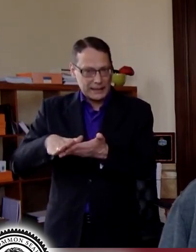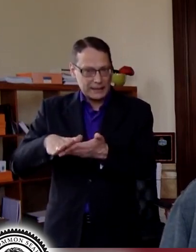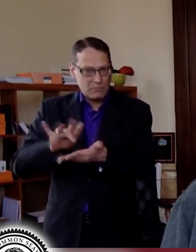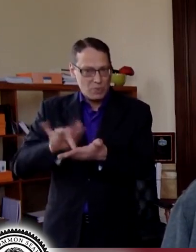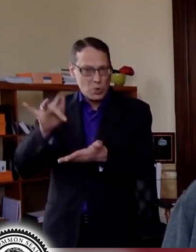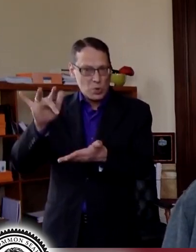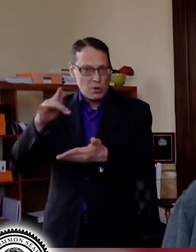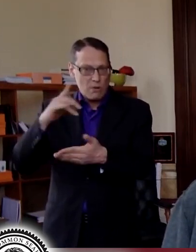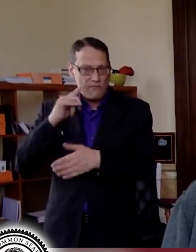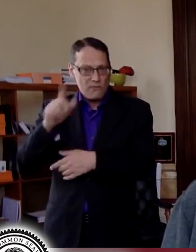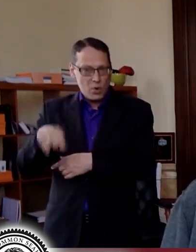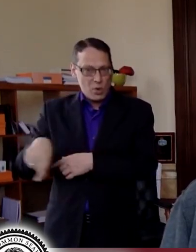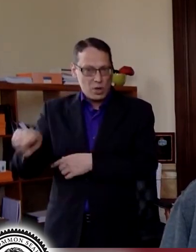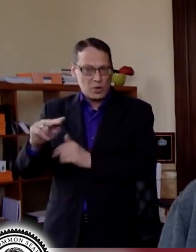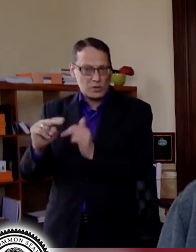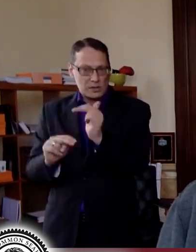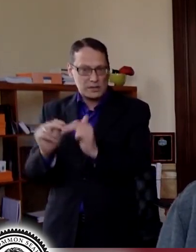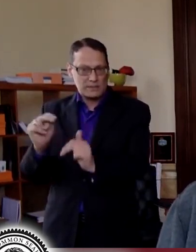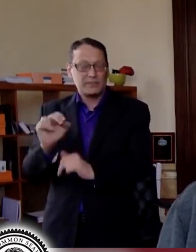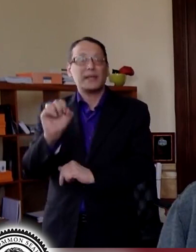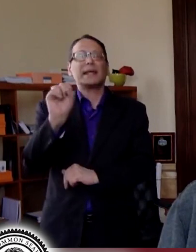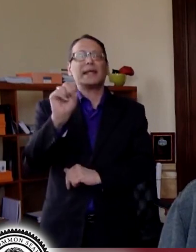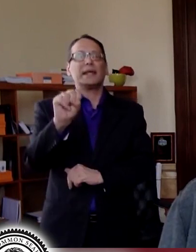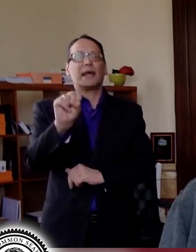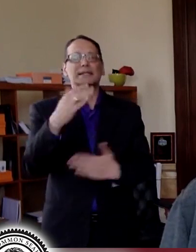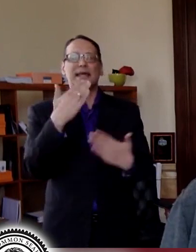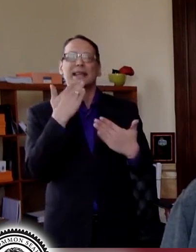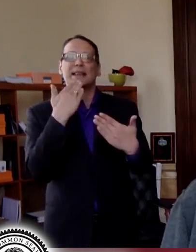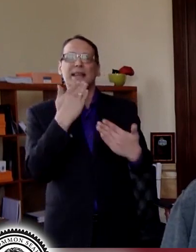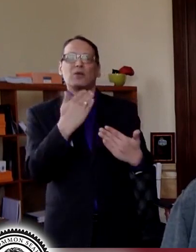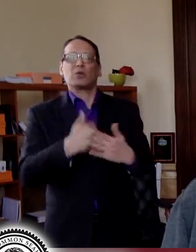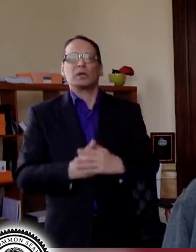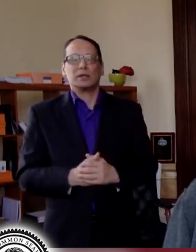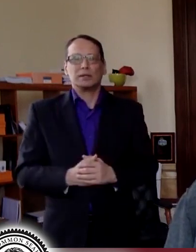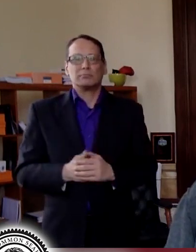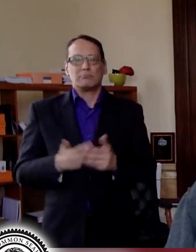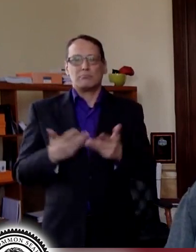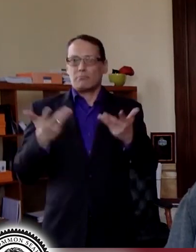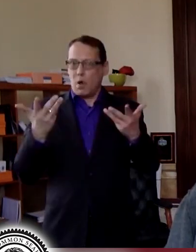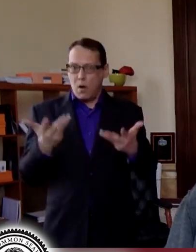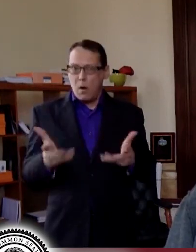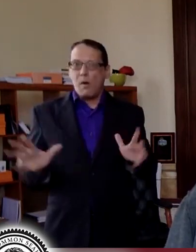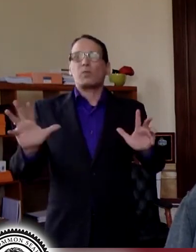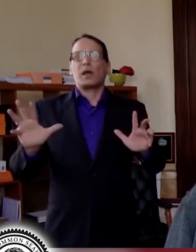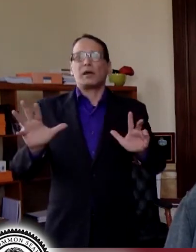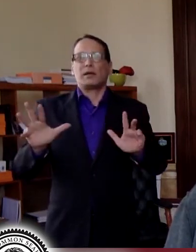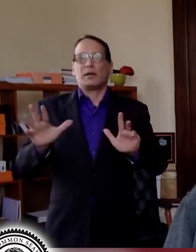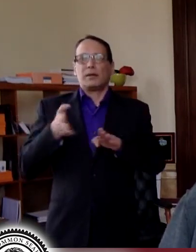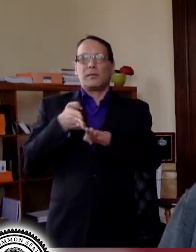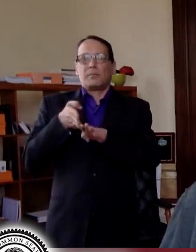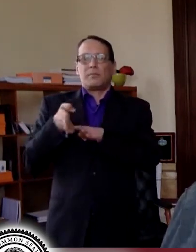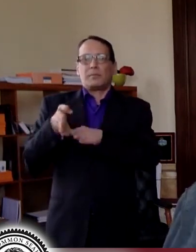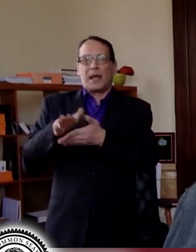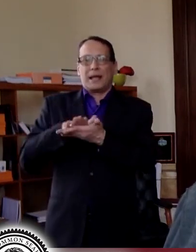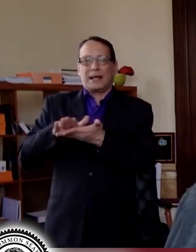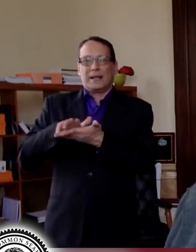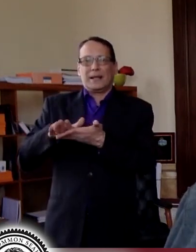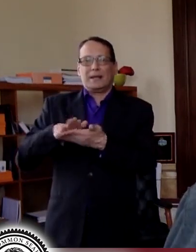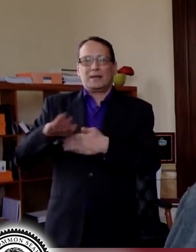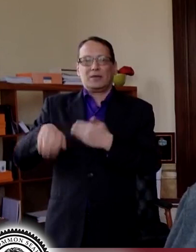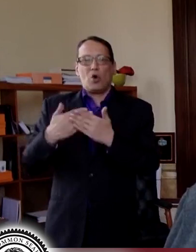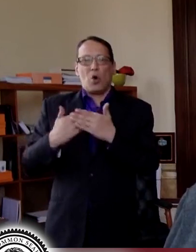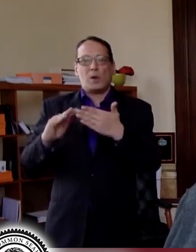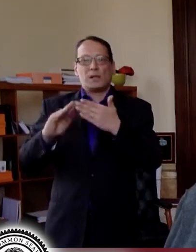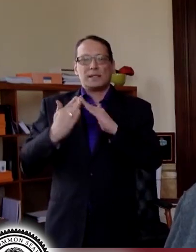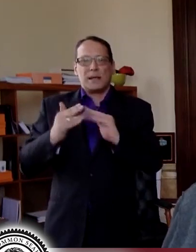sanitization of those facilities? Yes, thank you for that question. There has already been professional cleaning of all the city